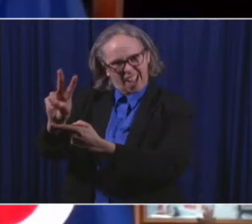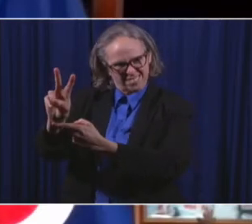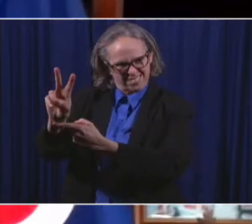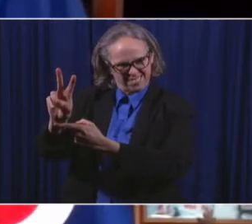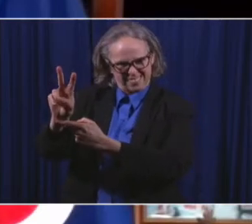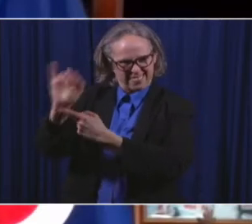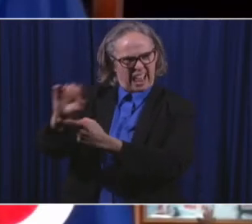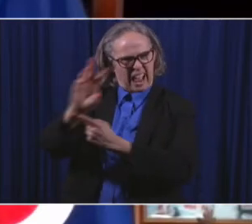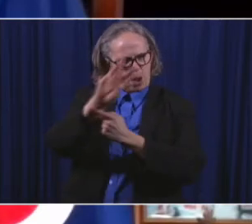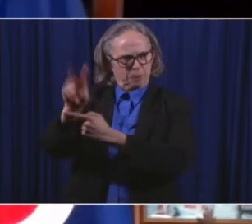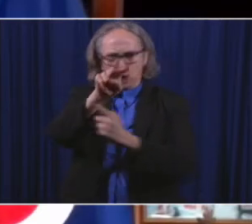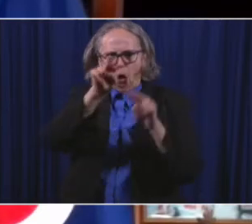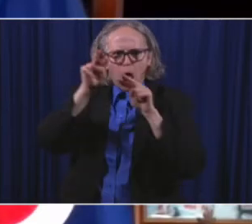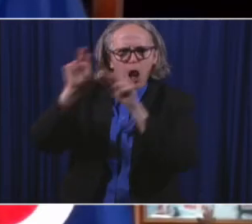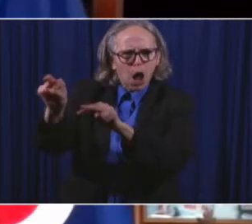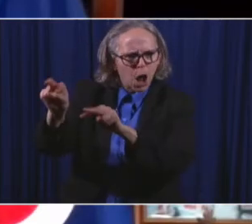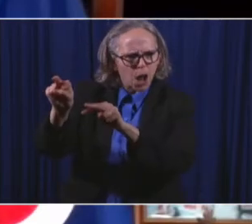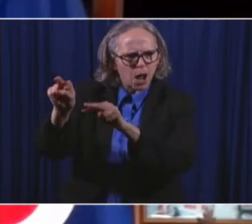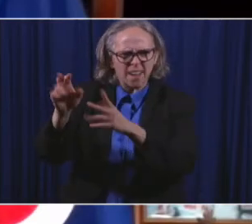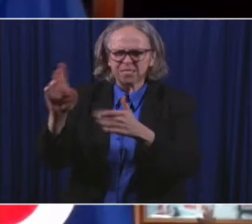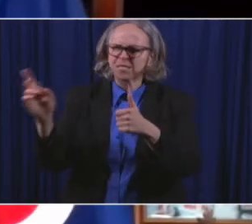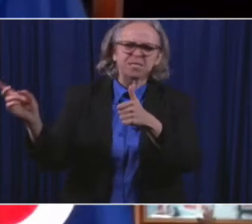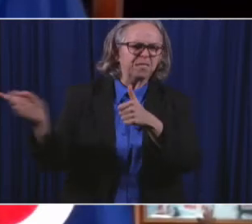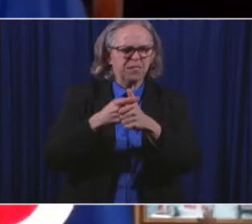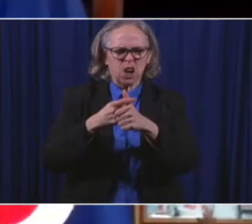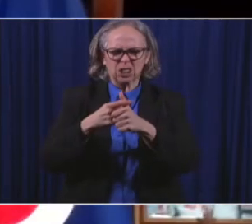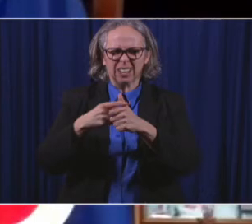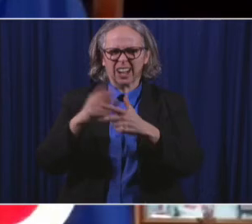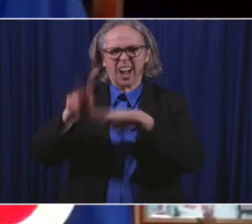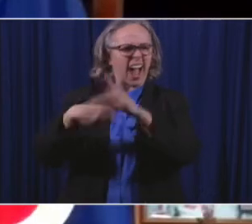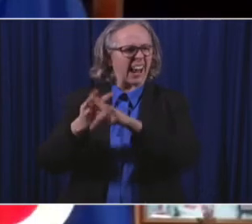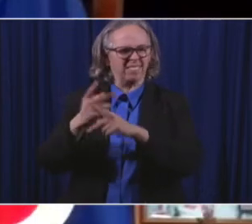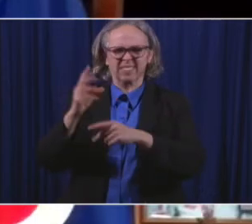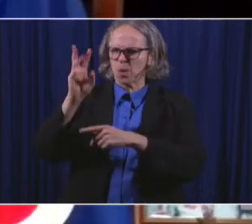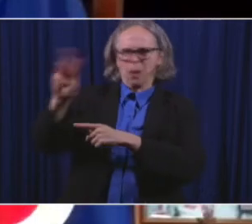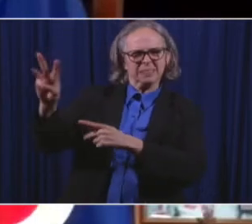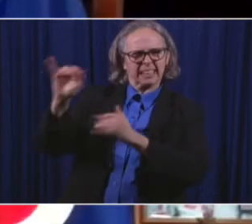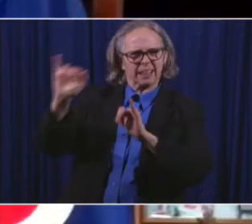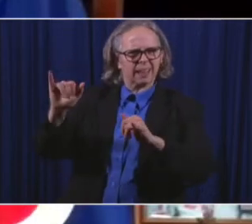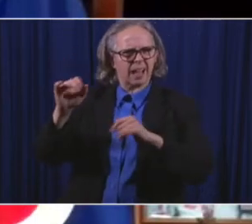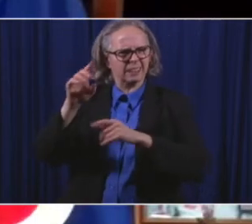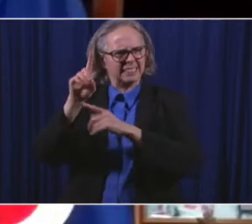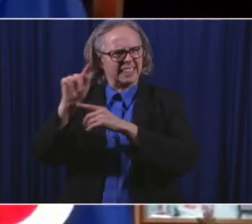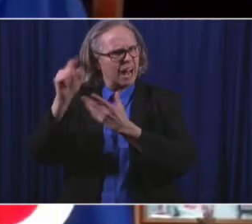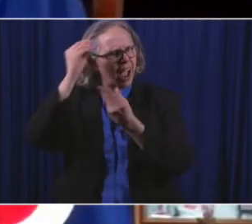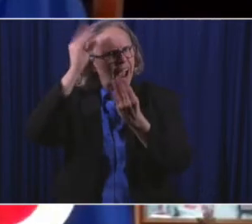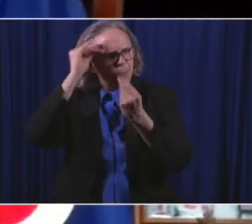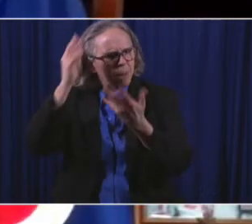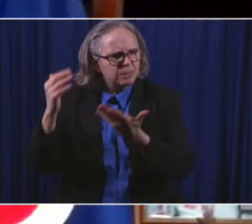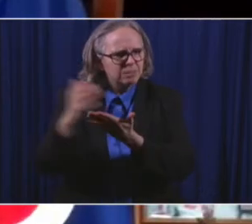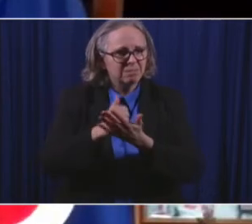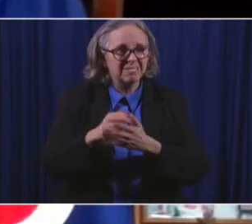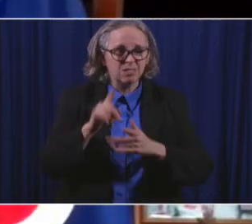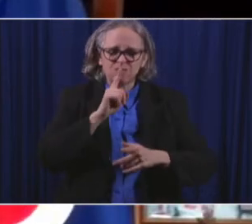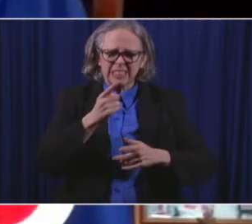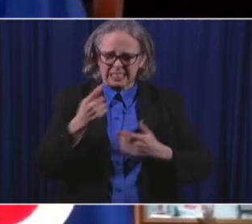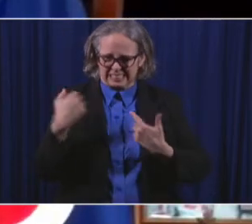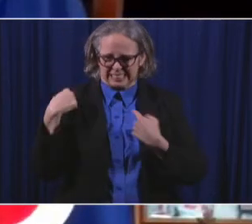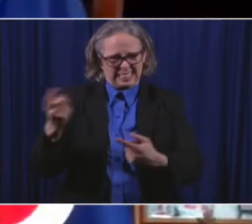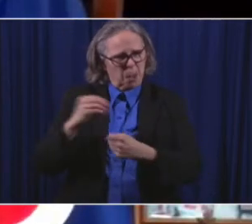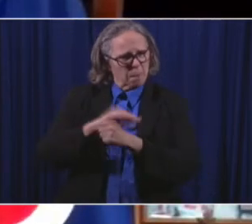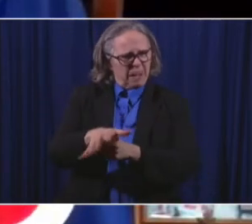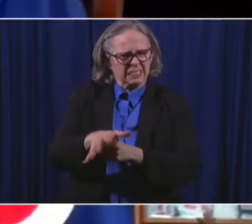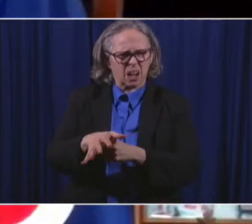state of Ohio. One of the things the pandemic has taught us a lot is that having access to good information helps